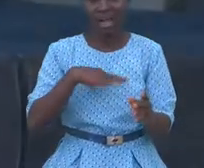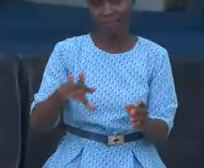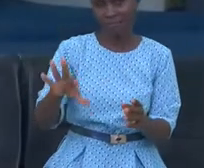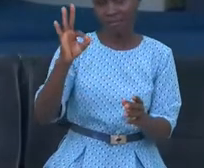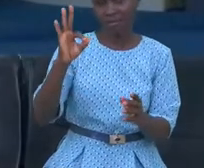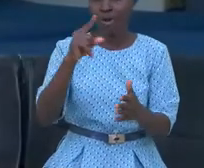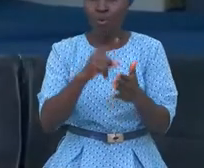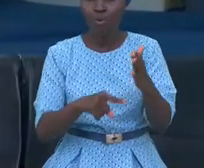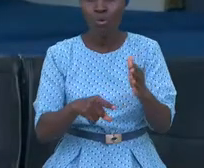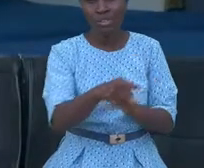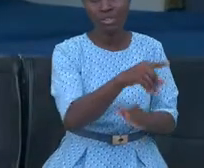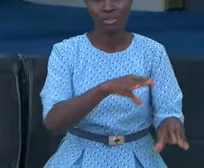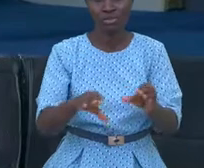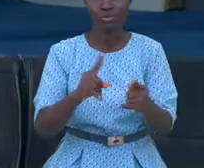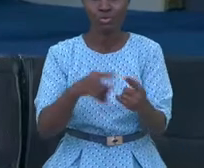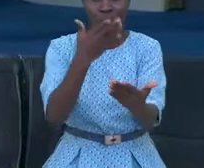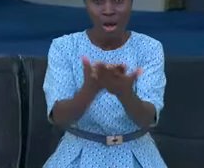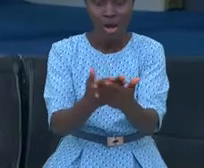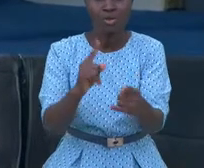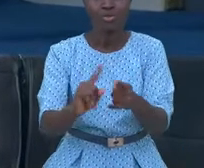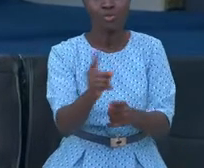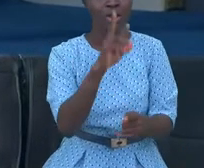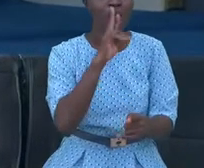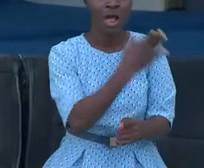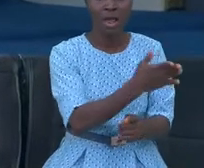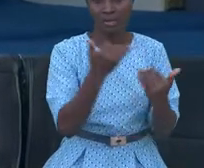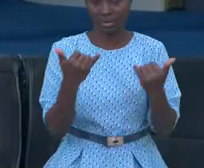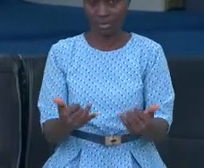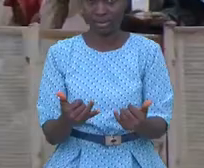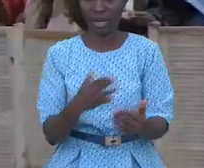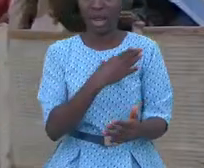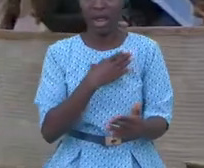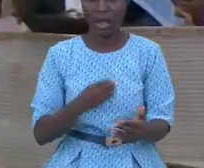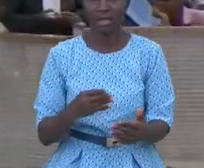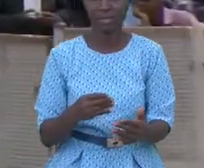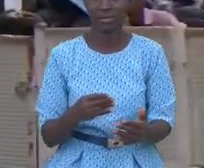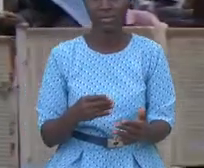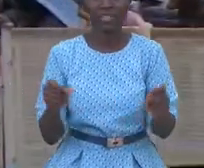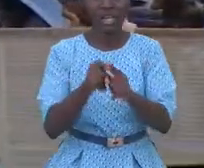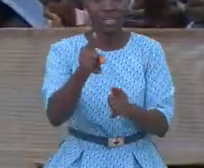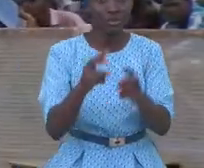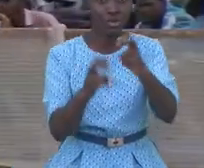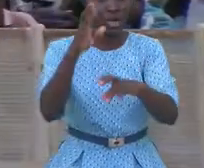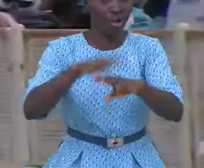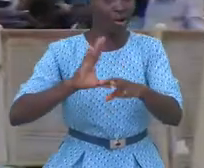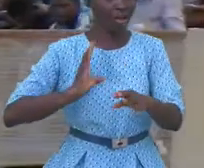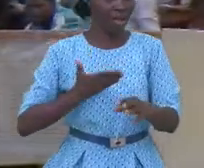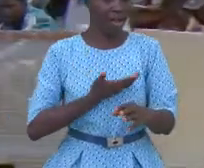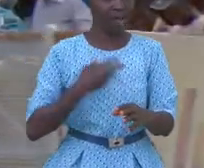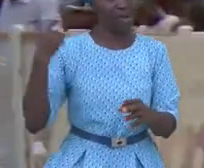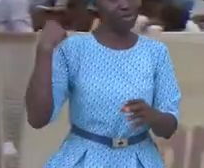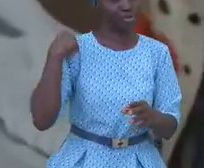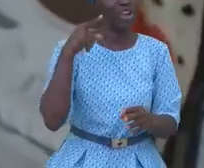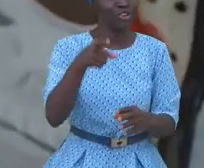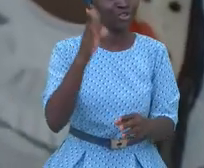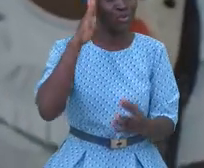where they are. And as you climb on our shoulders, you will see more than we have seen.